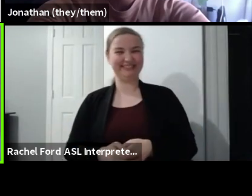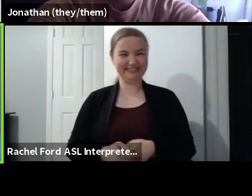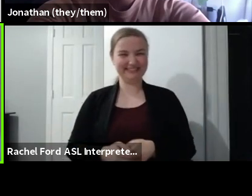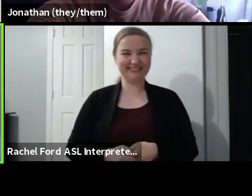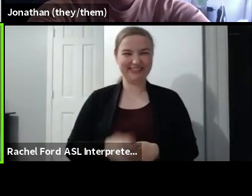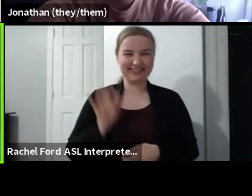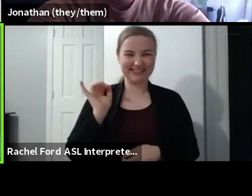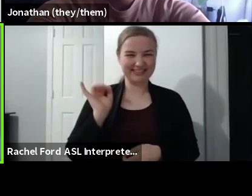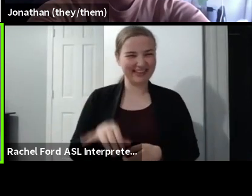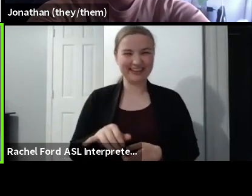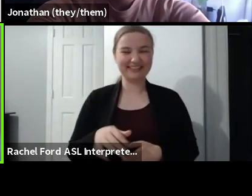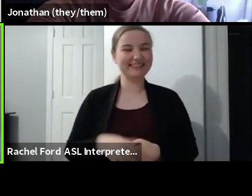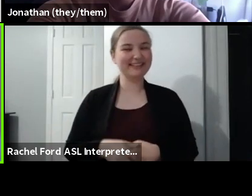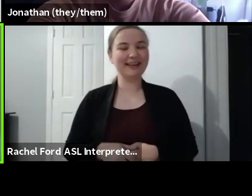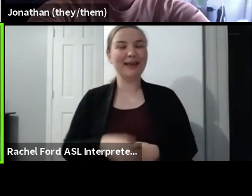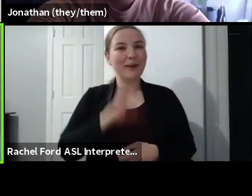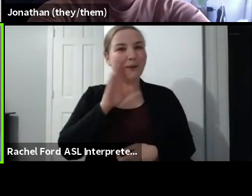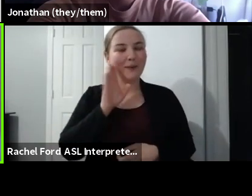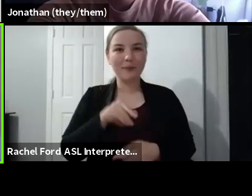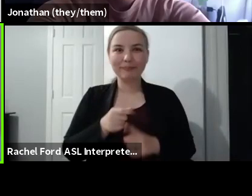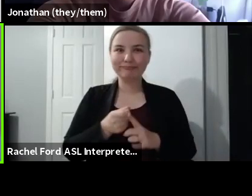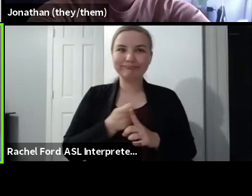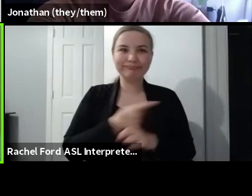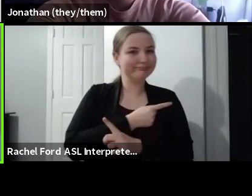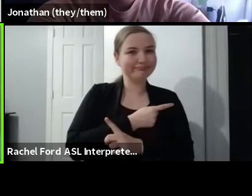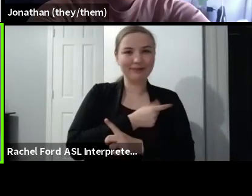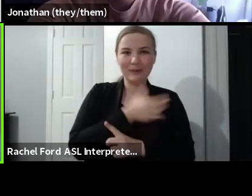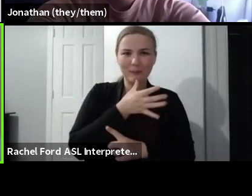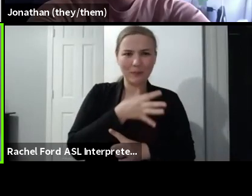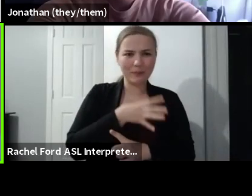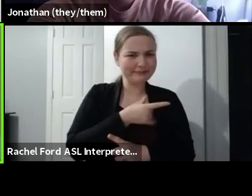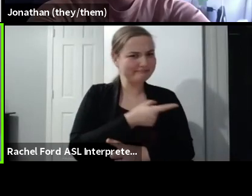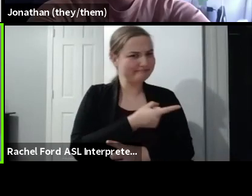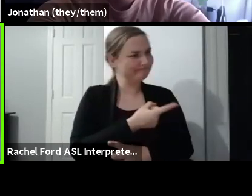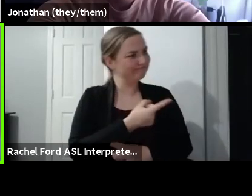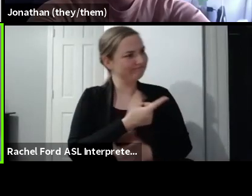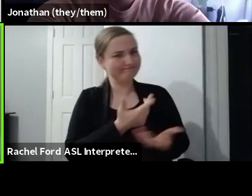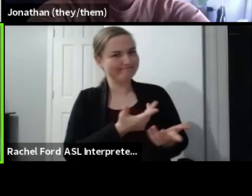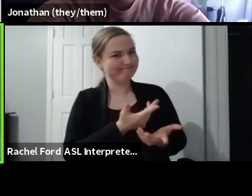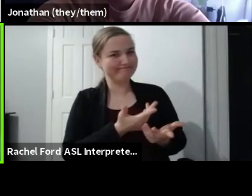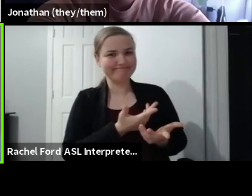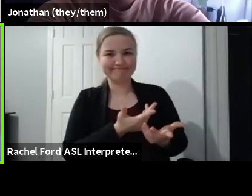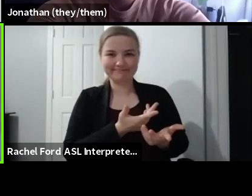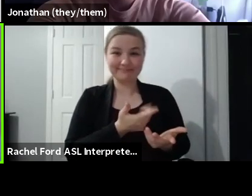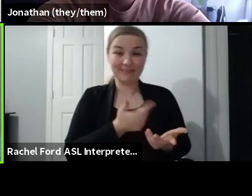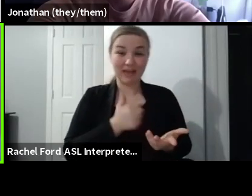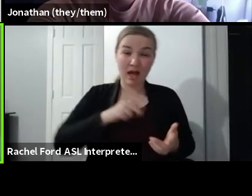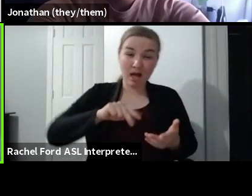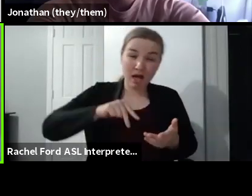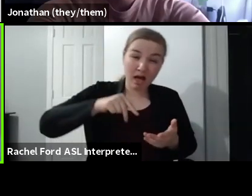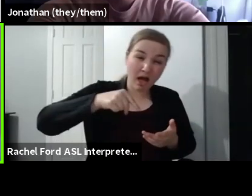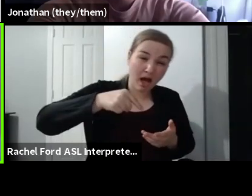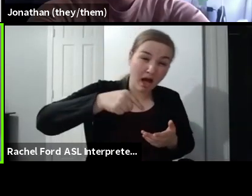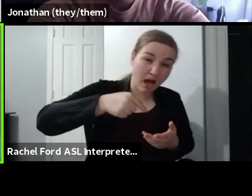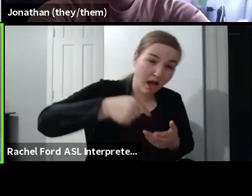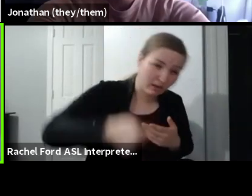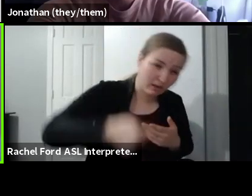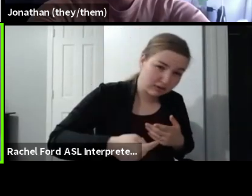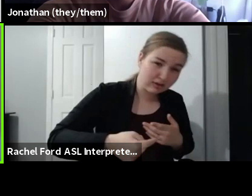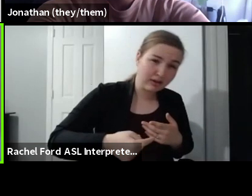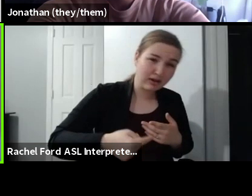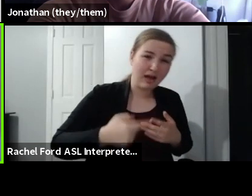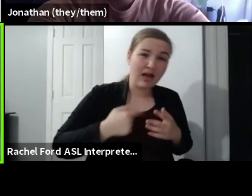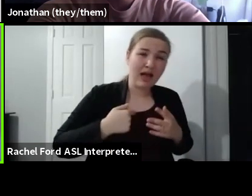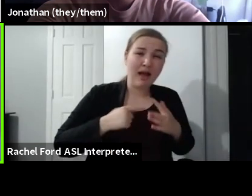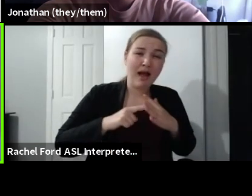And then this random woman, I fell, and before I could like proceed